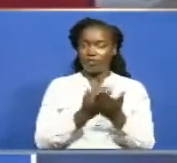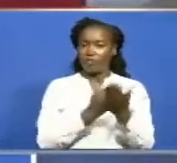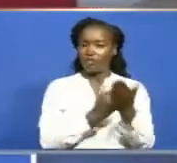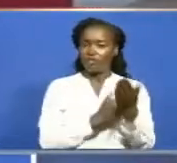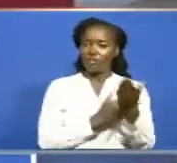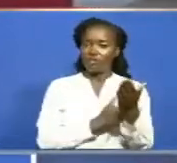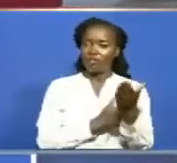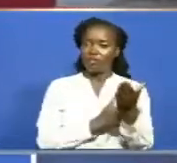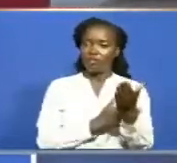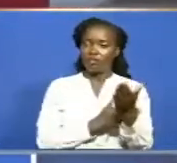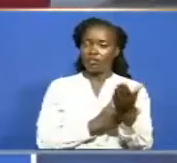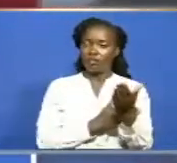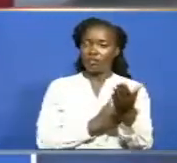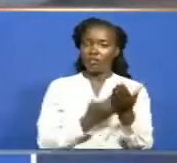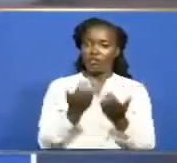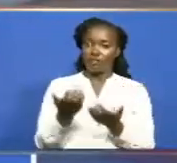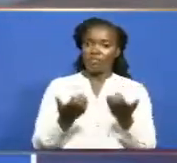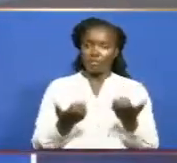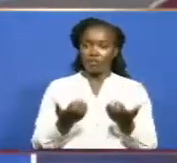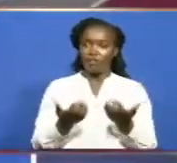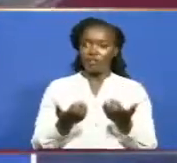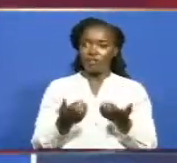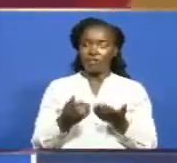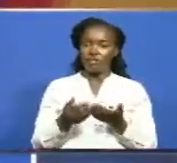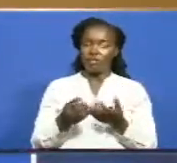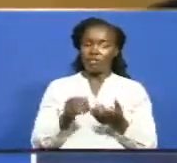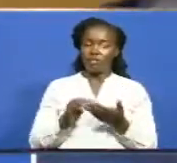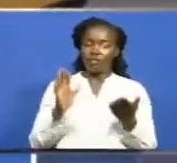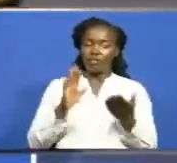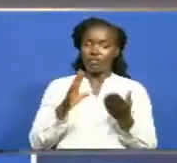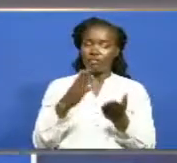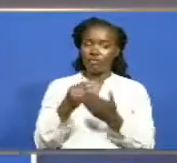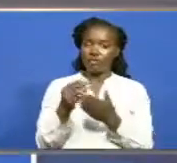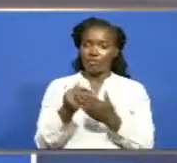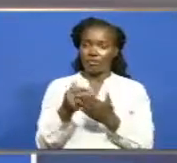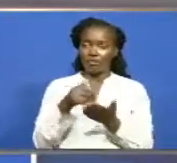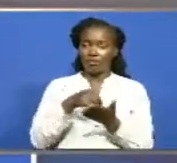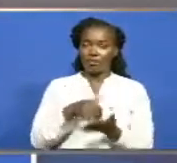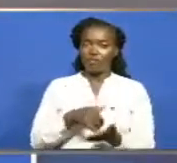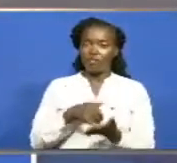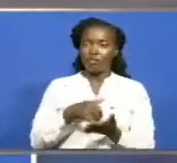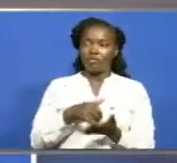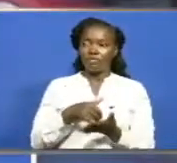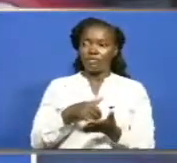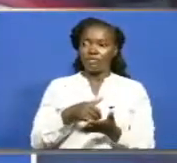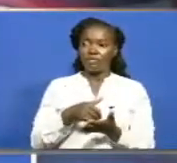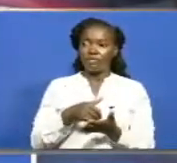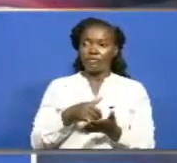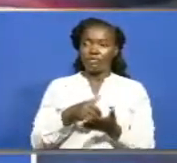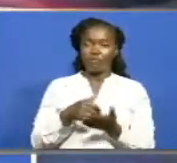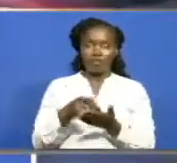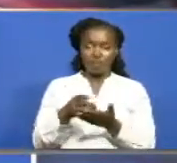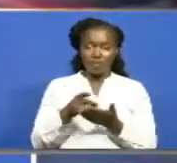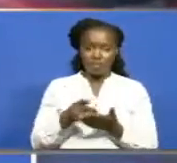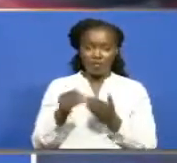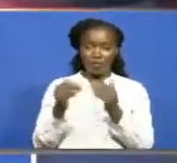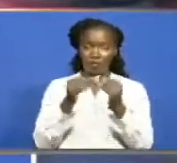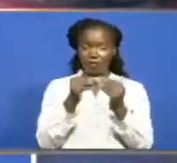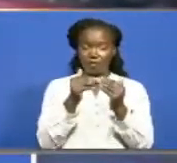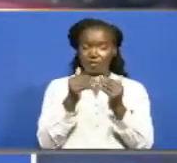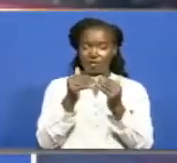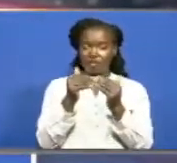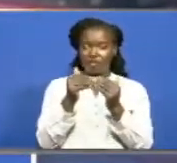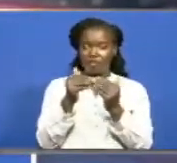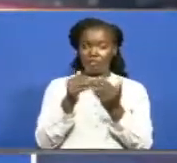Air Asia may need to raise more fresh capital, including potentially a debt-to-equity swap for creditors